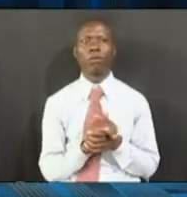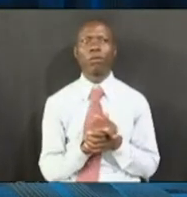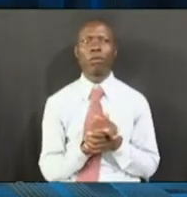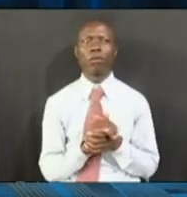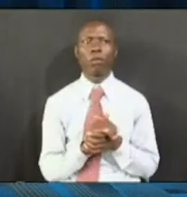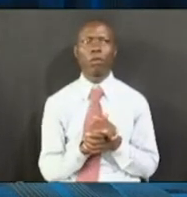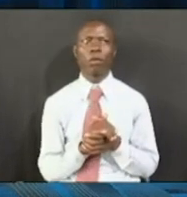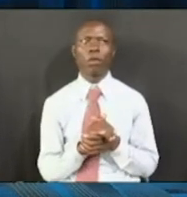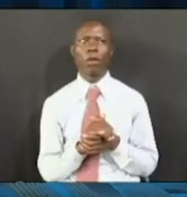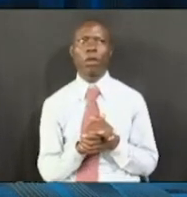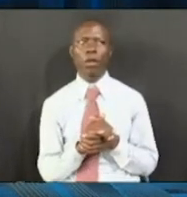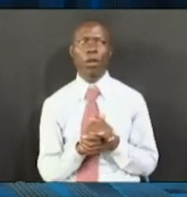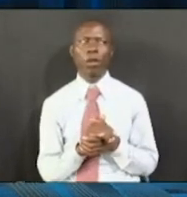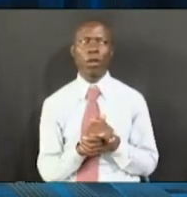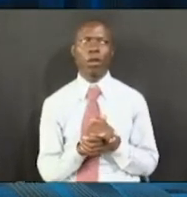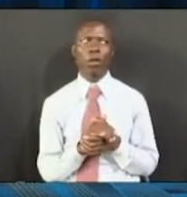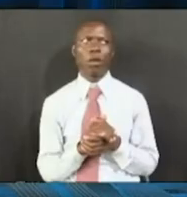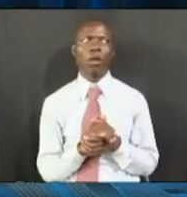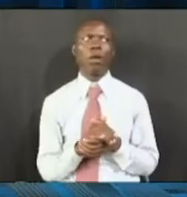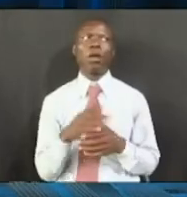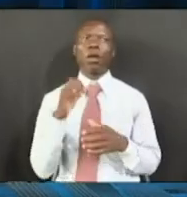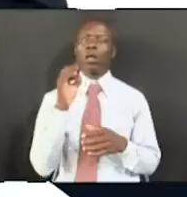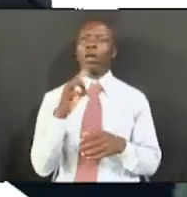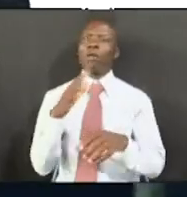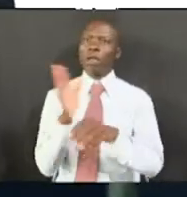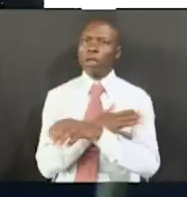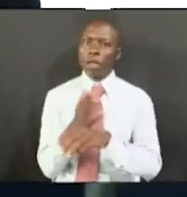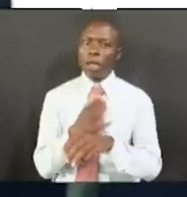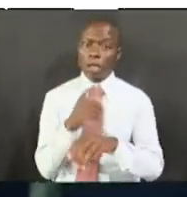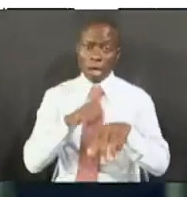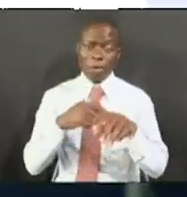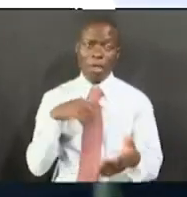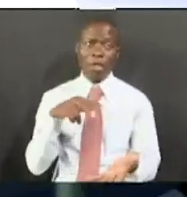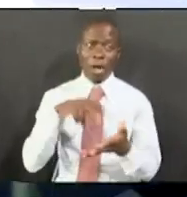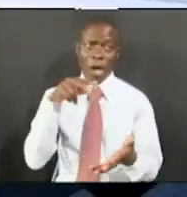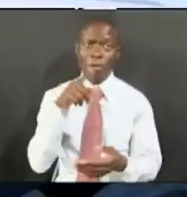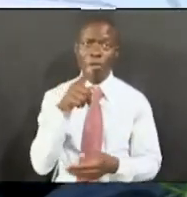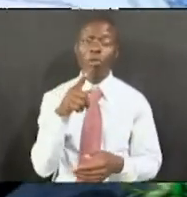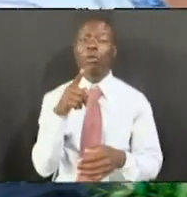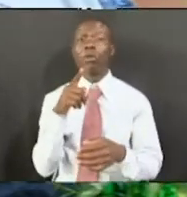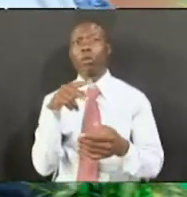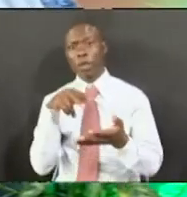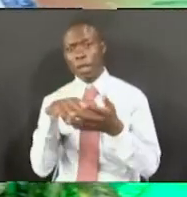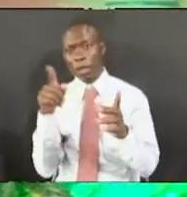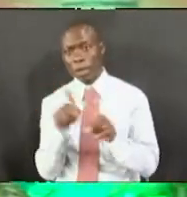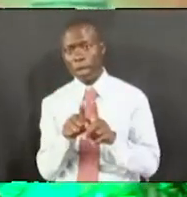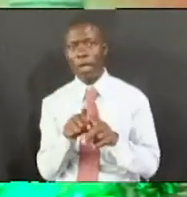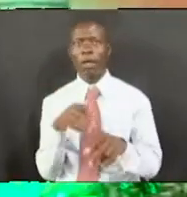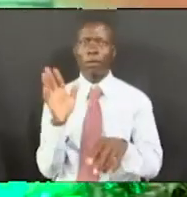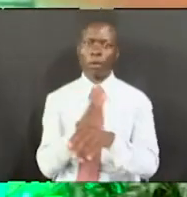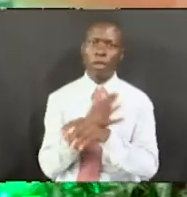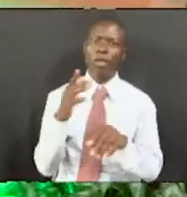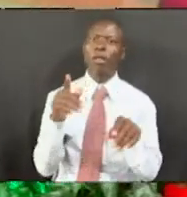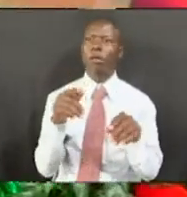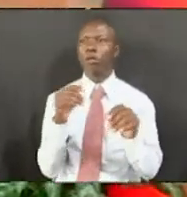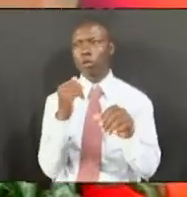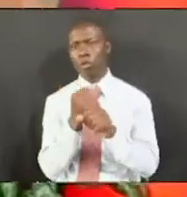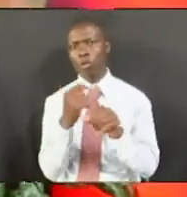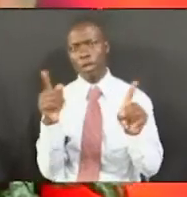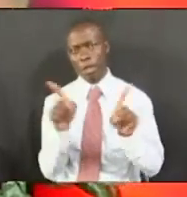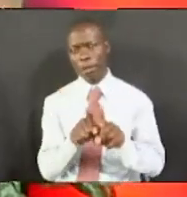I jump, do what? When I sing, do what? And when you blow the trumpet, blow the trumpet. When you sing, do it right